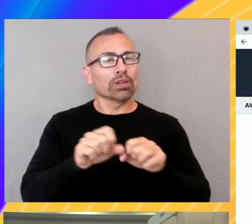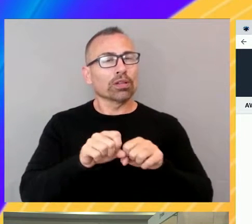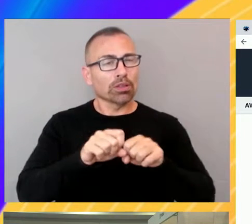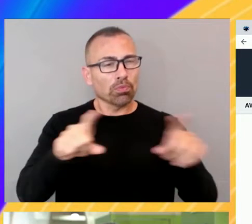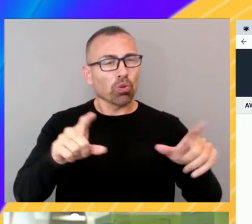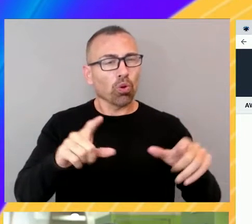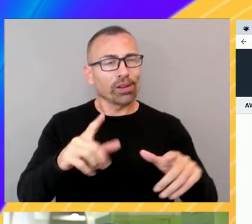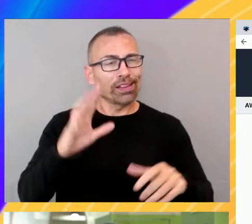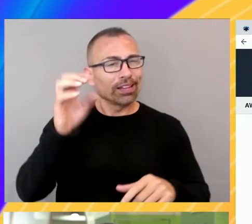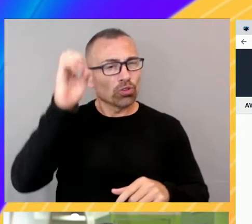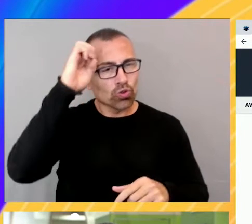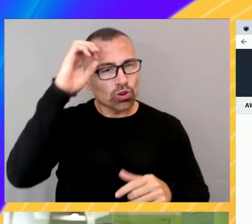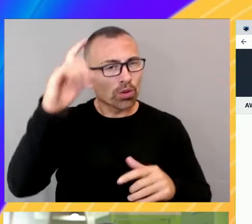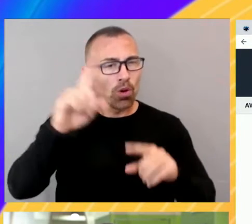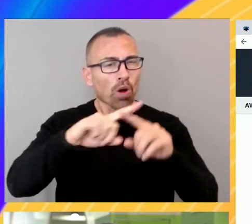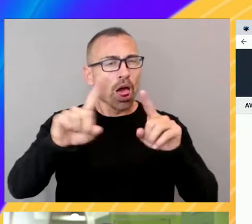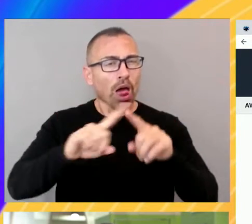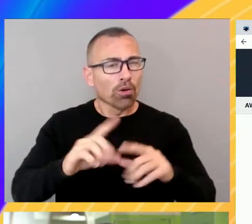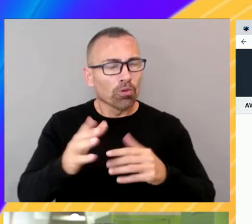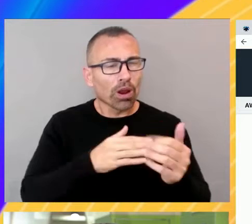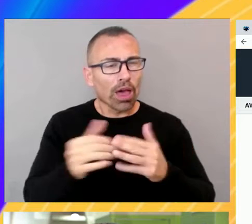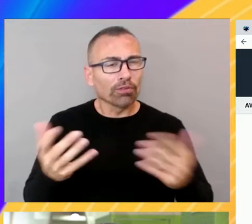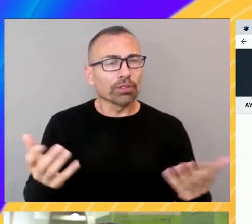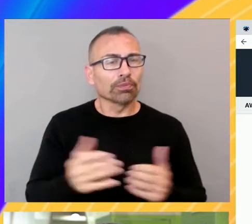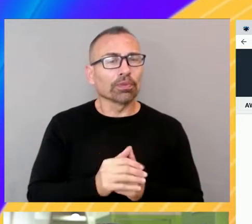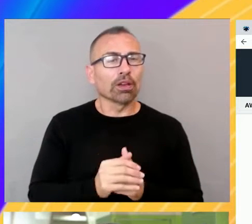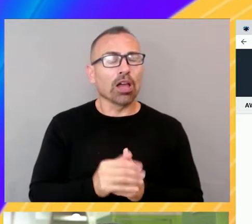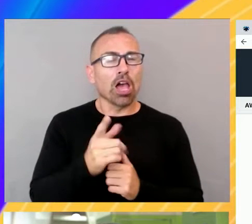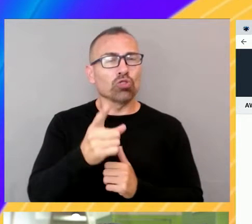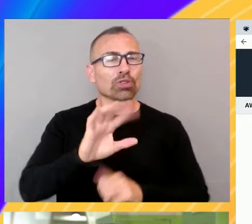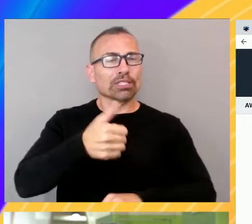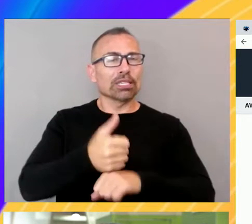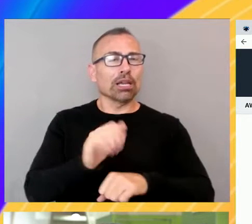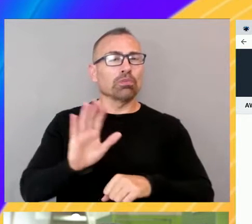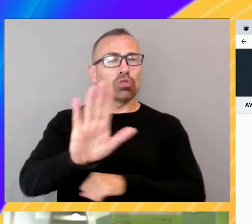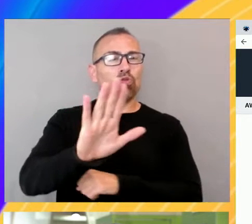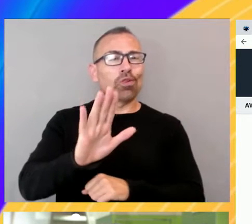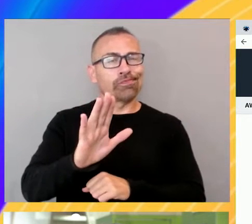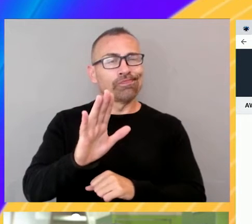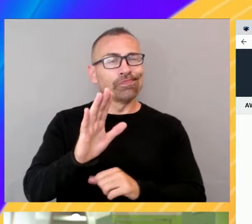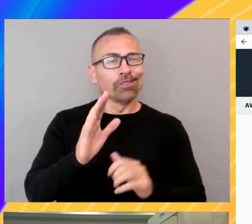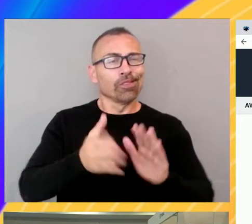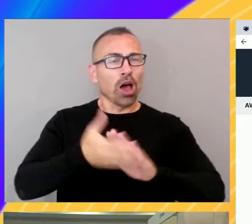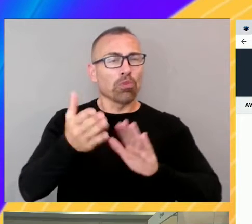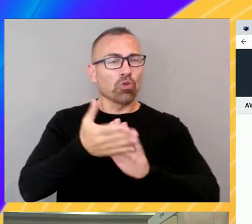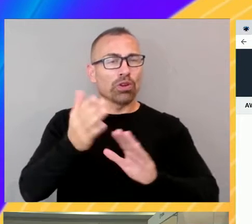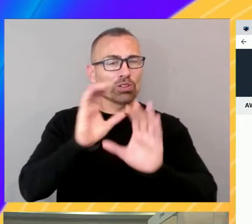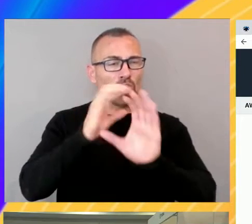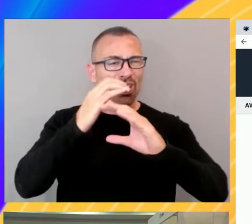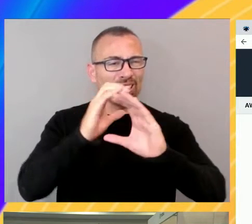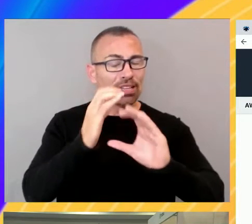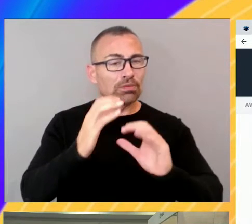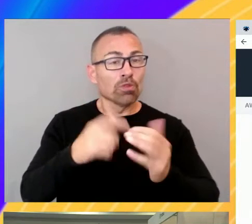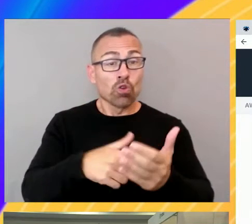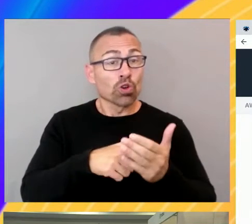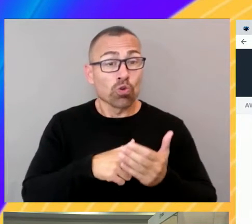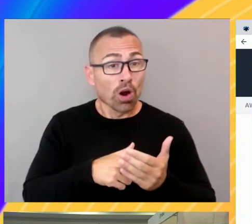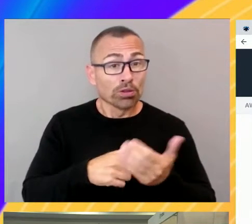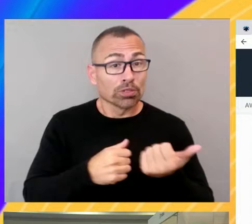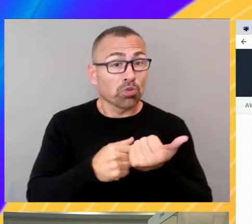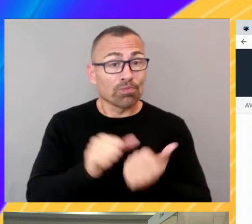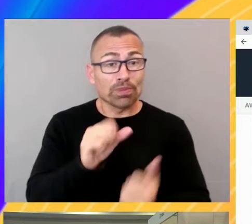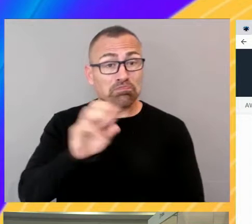review without having to wait for somebody from AWS to help you. Yeah, so you definitely have options. You can do it